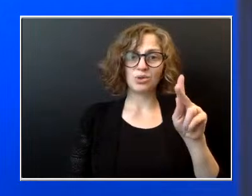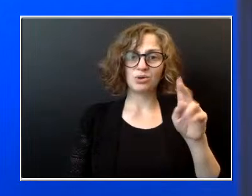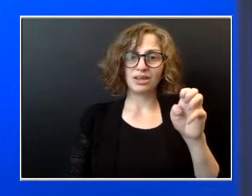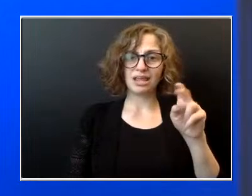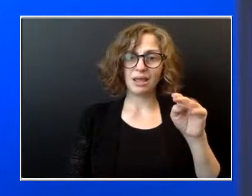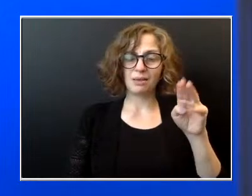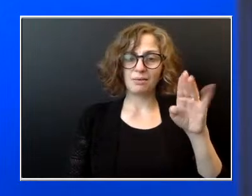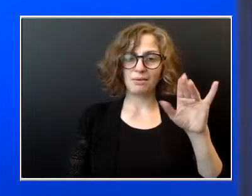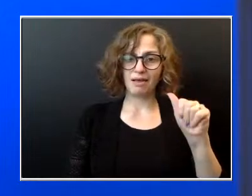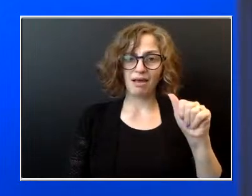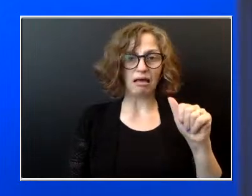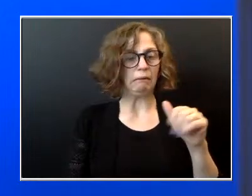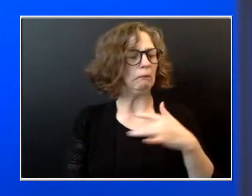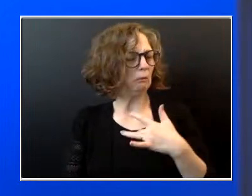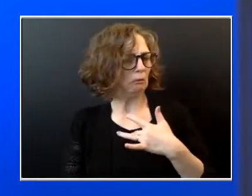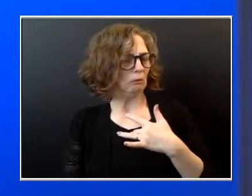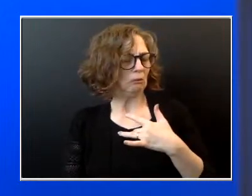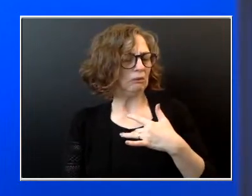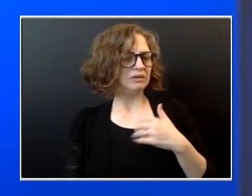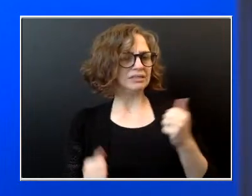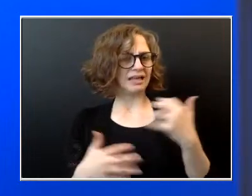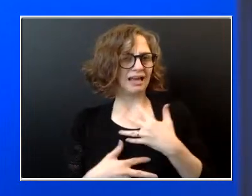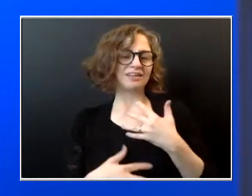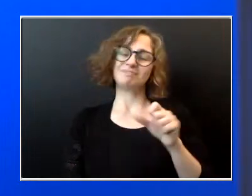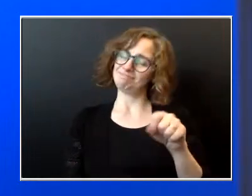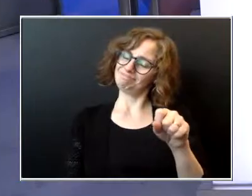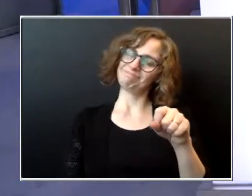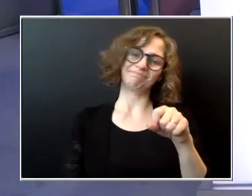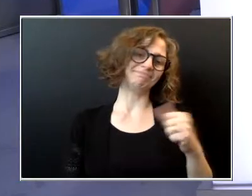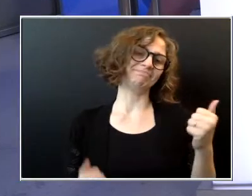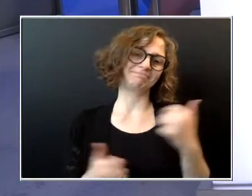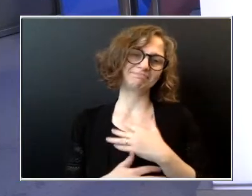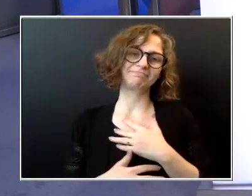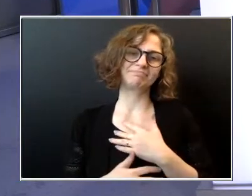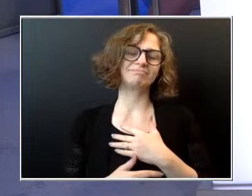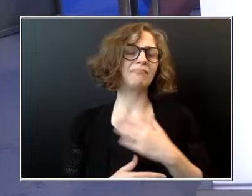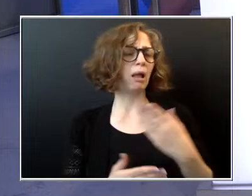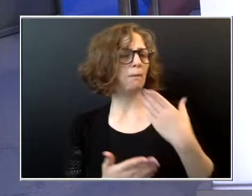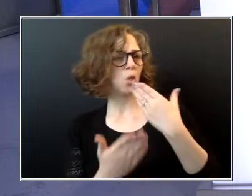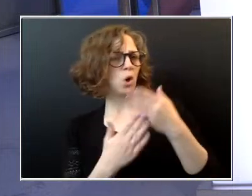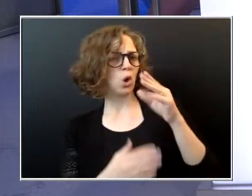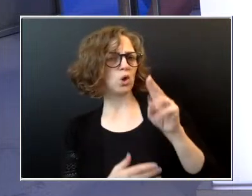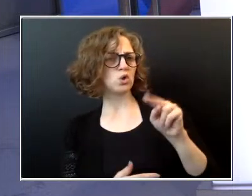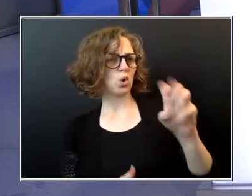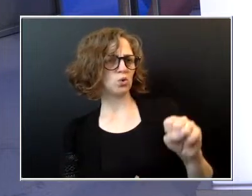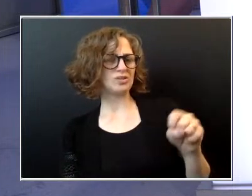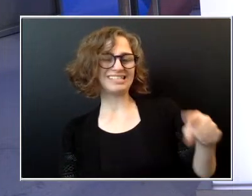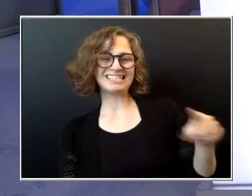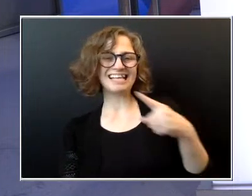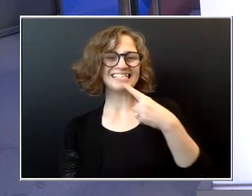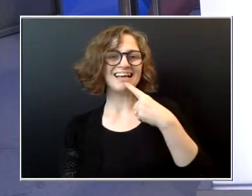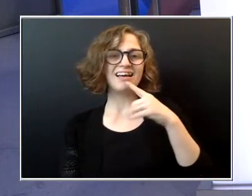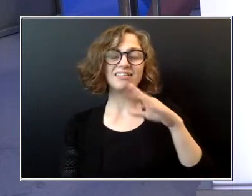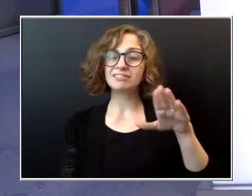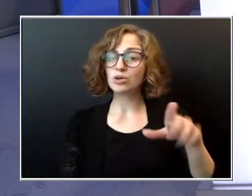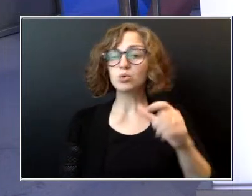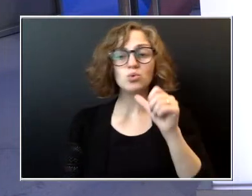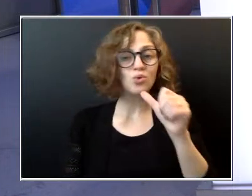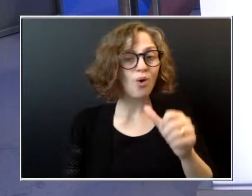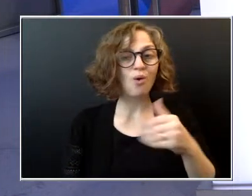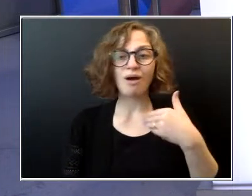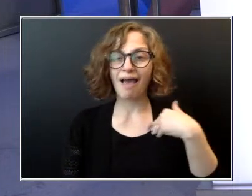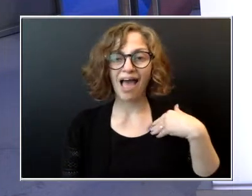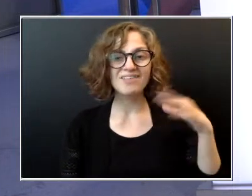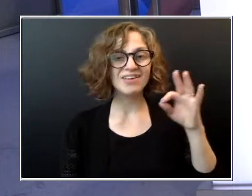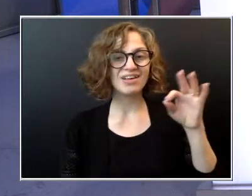And it was very scary. So. But good news is that they said, okay, you don't really have FAP, right, but you might have this